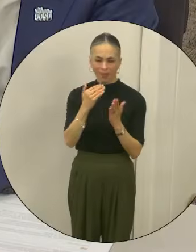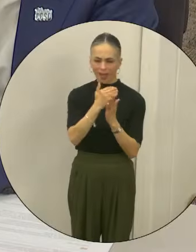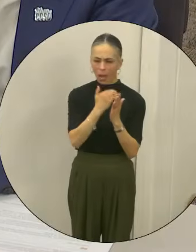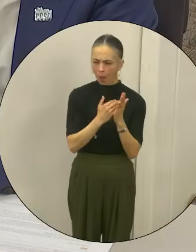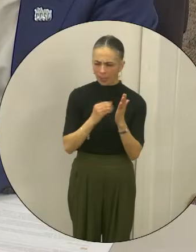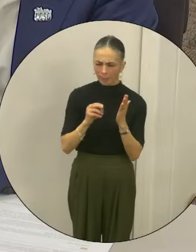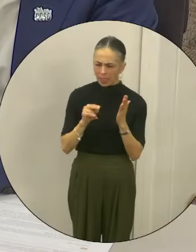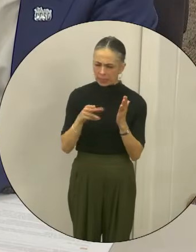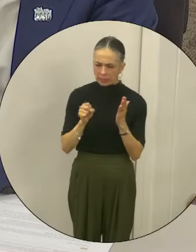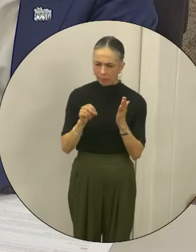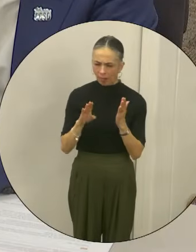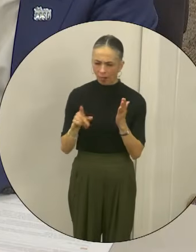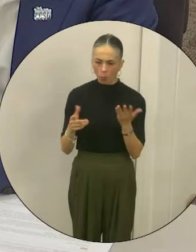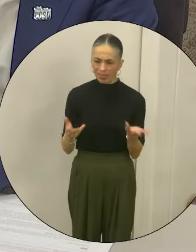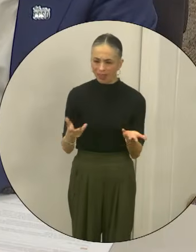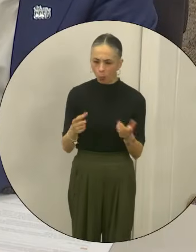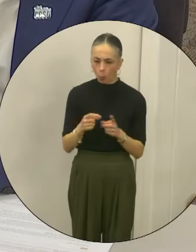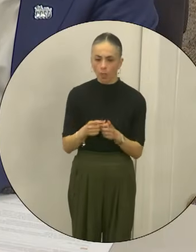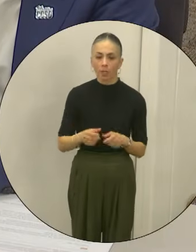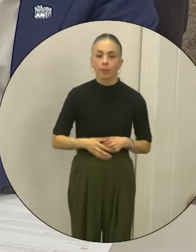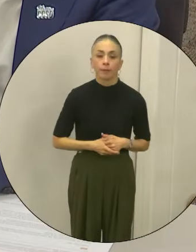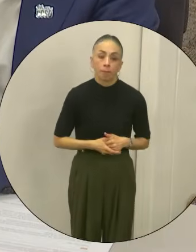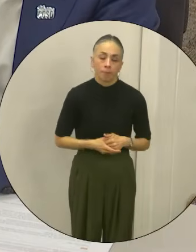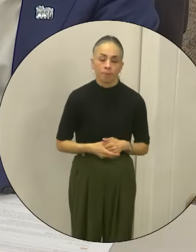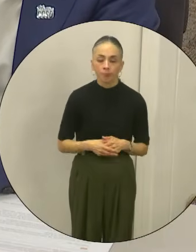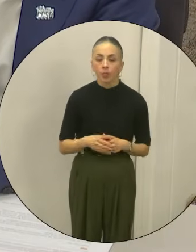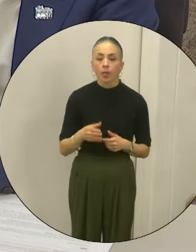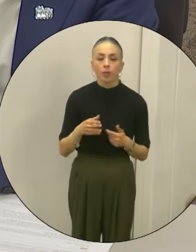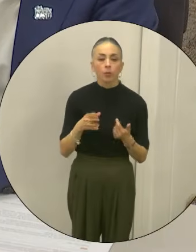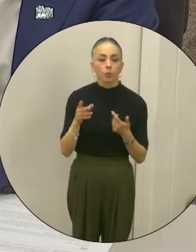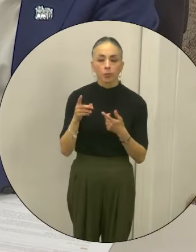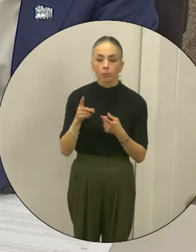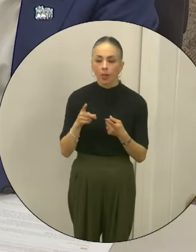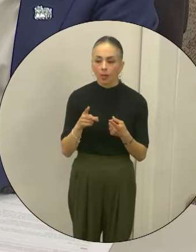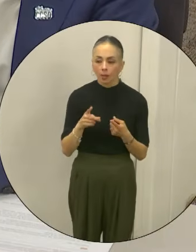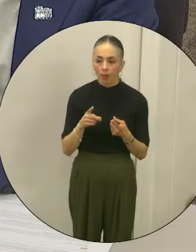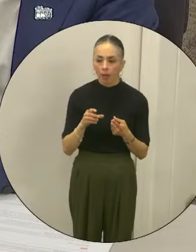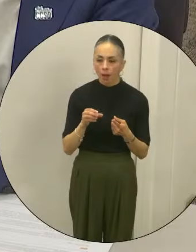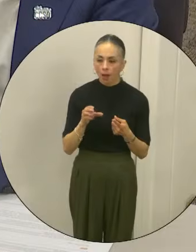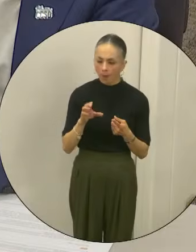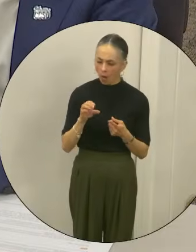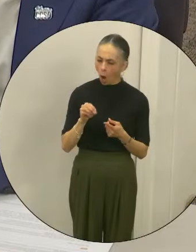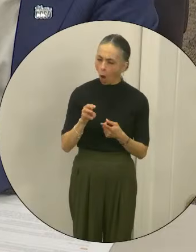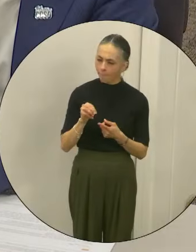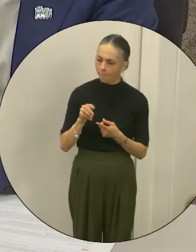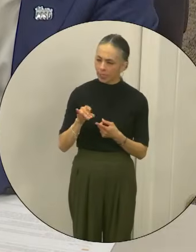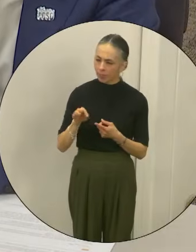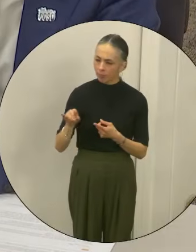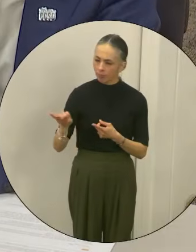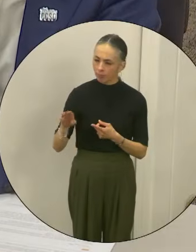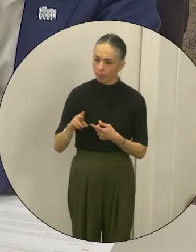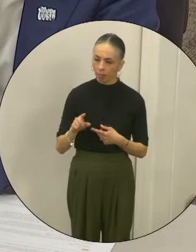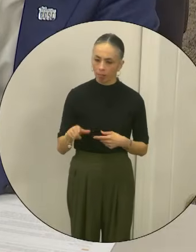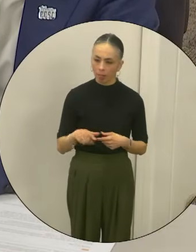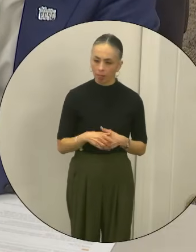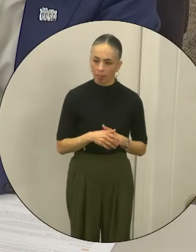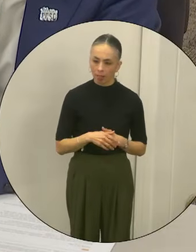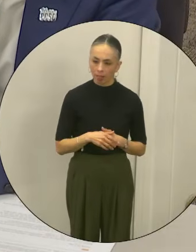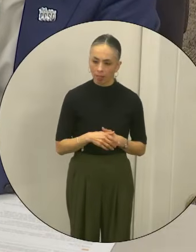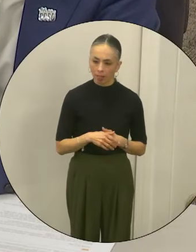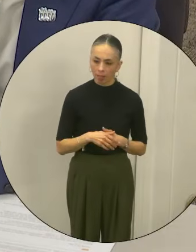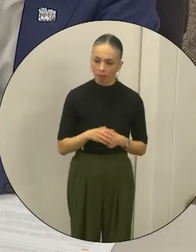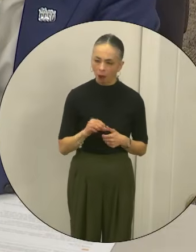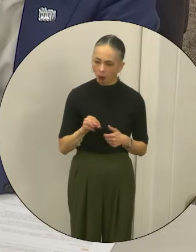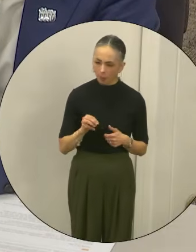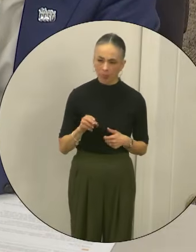submit it to the Legislative Counsel Bureau, they can push back and tell us these aren't germane, and then we'll figure those issues out, and we could look at how to tackle. If there's an